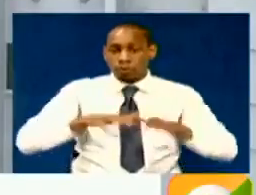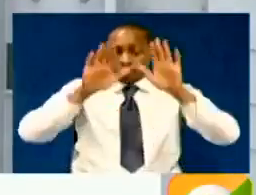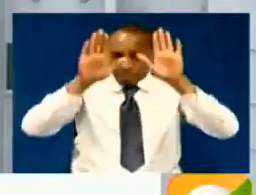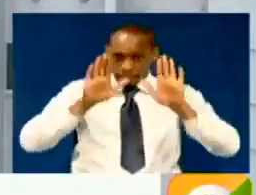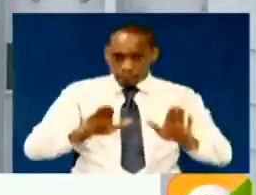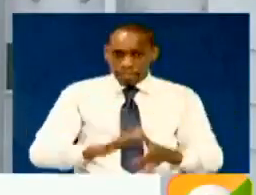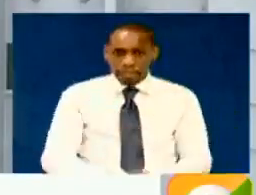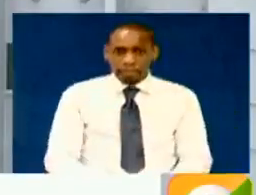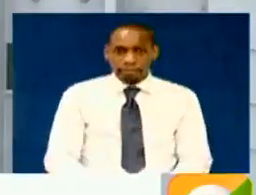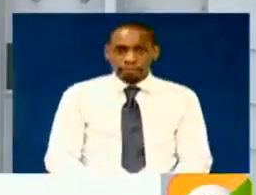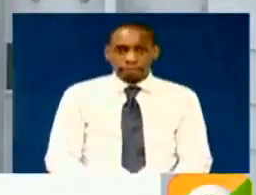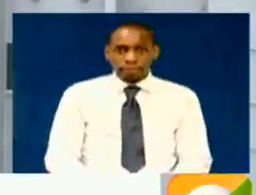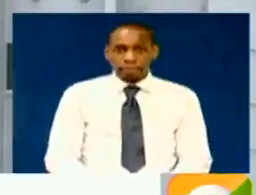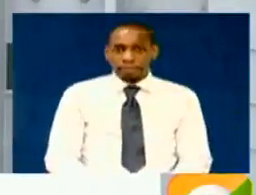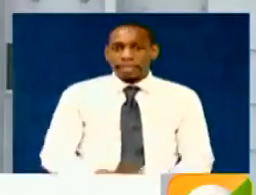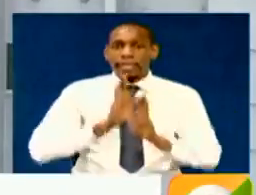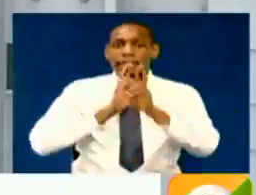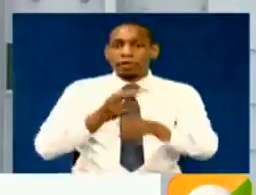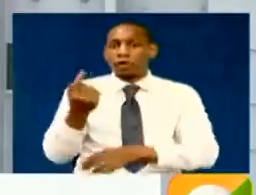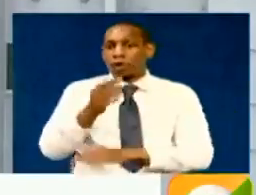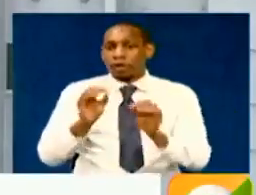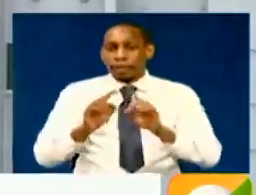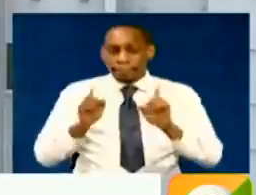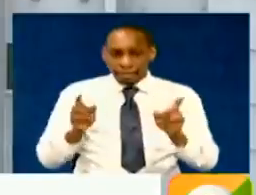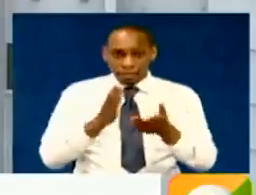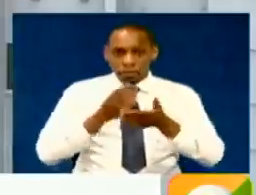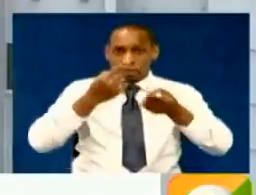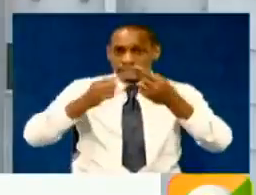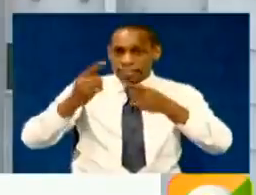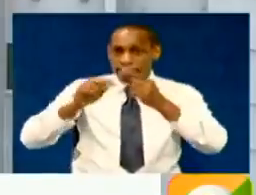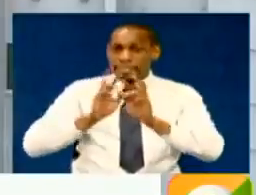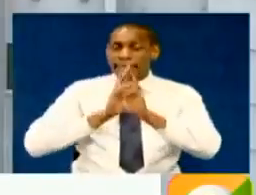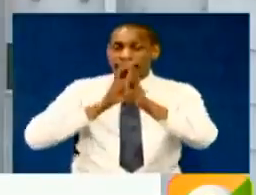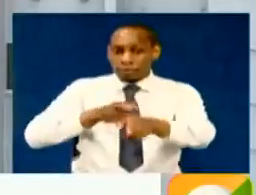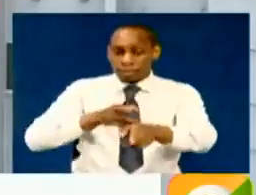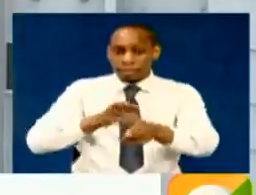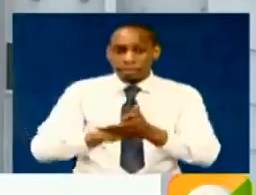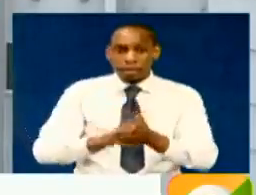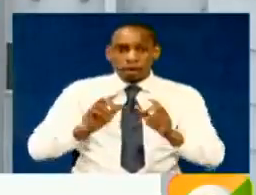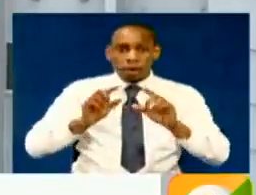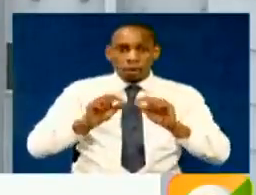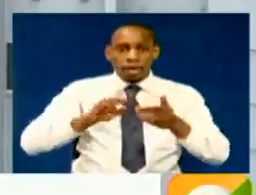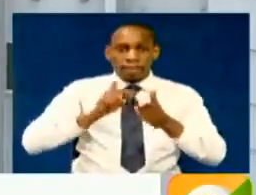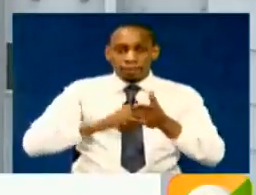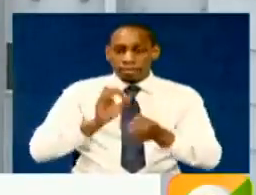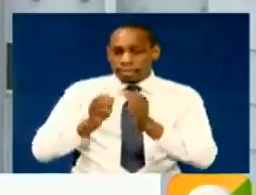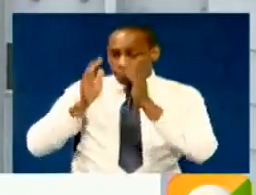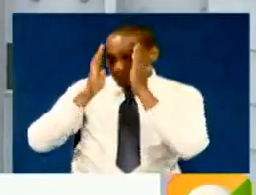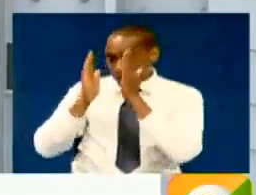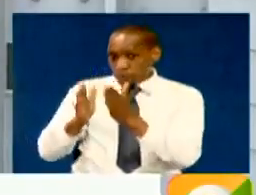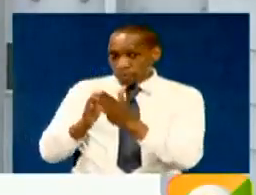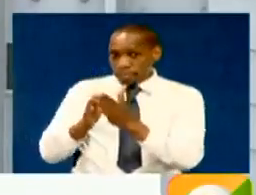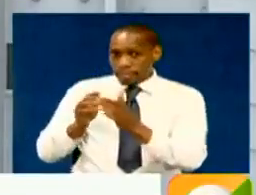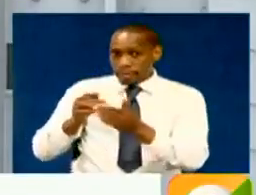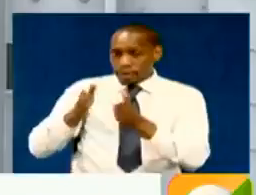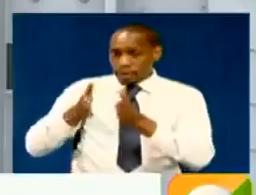is, not just to the outcome, but to the success of the outcome. In other words, if you focus on the